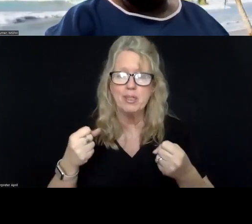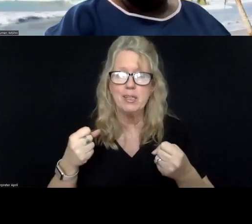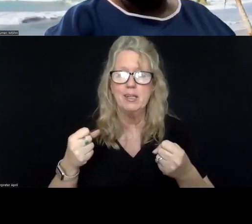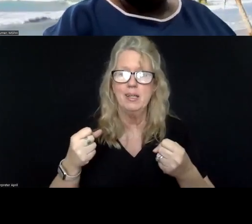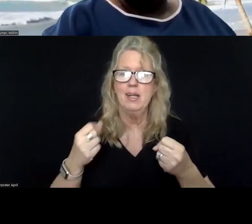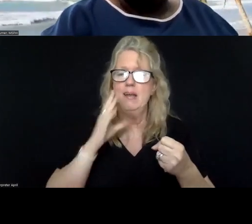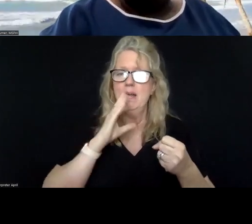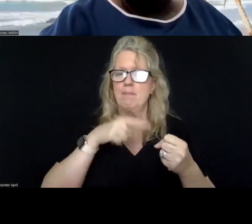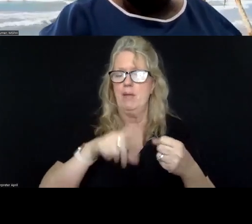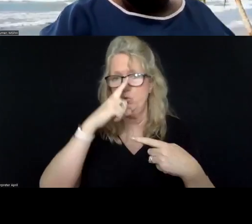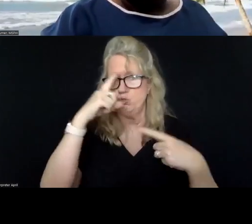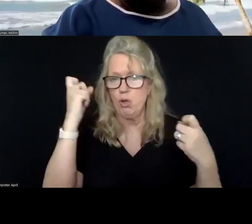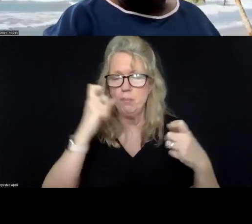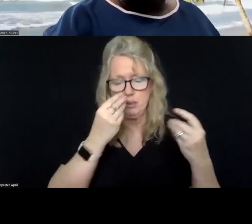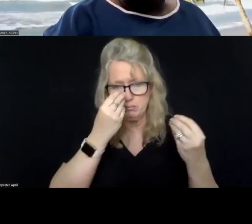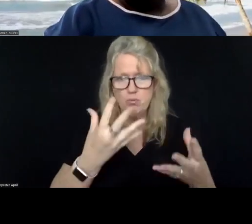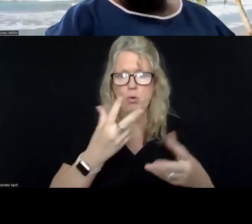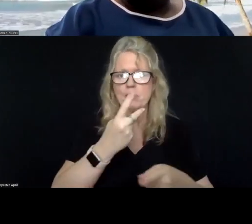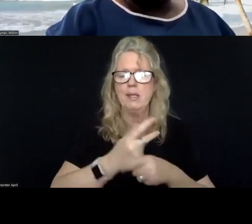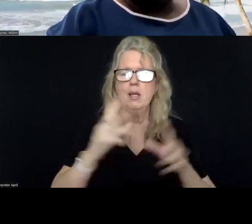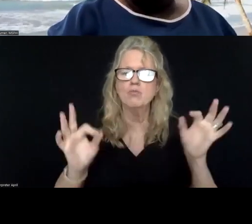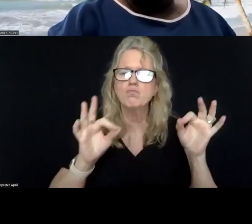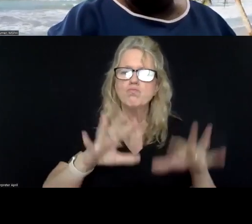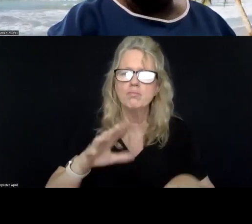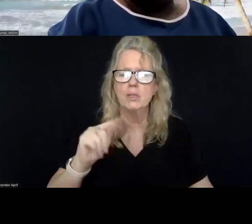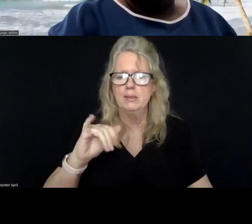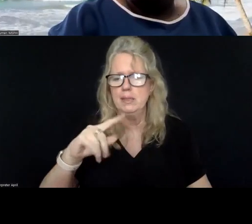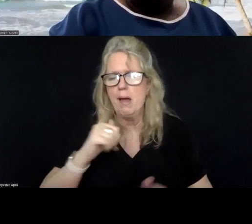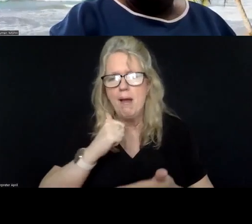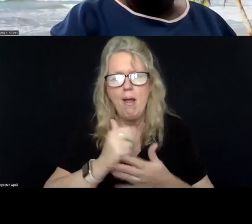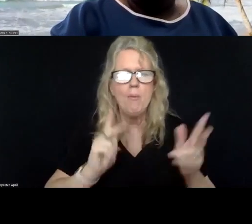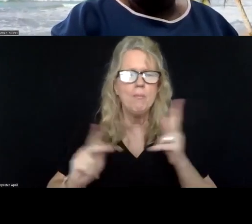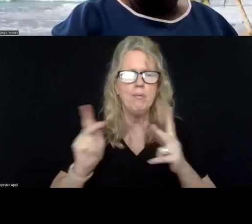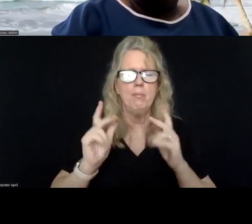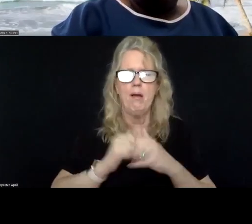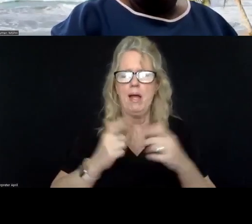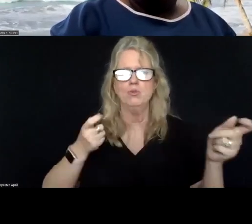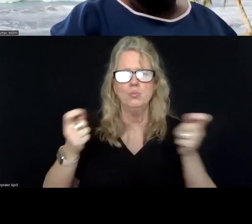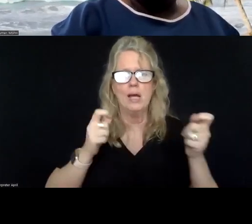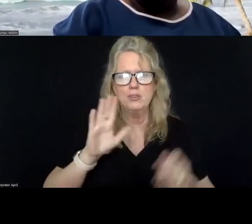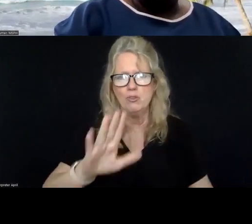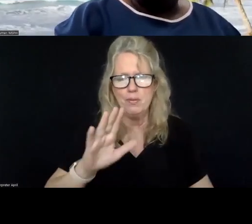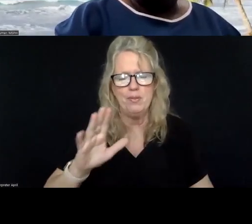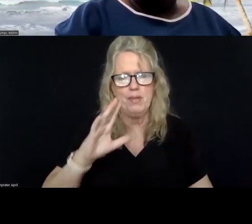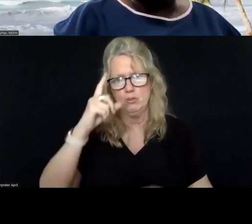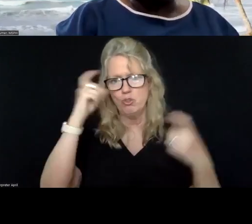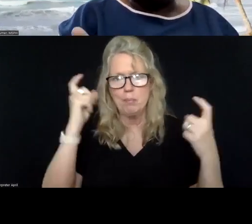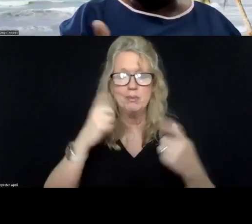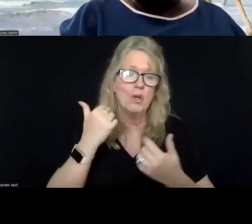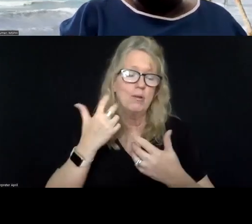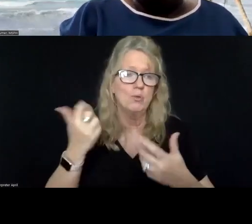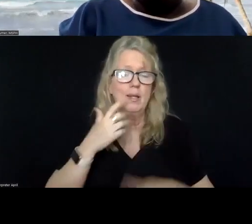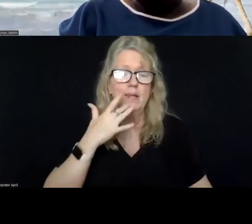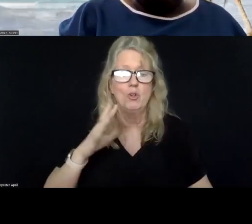give trauma-informed care tips on how to help people manage their trauma. And fortunately for us, through